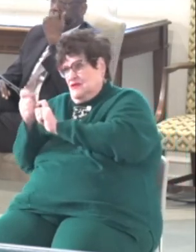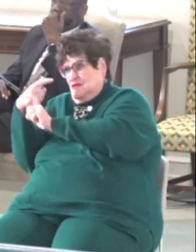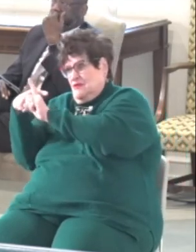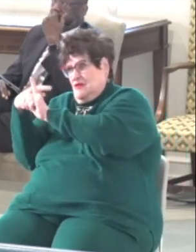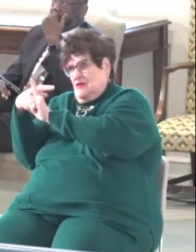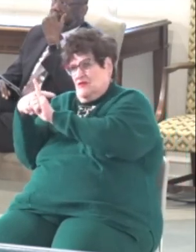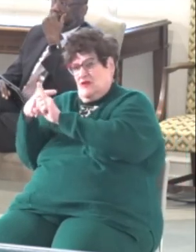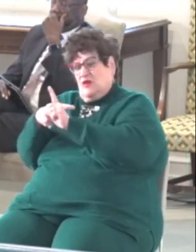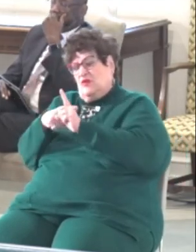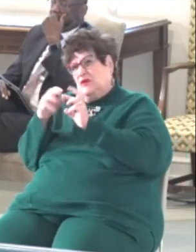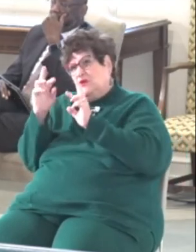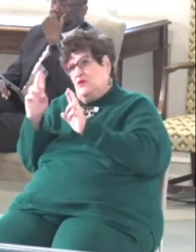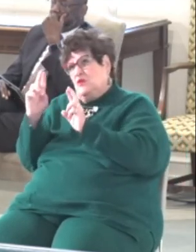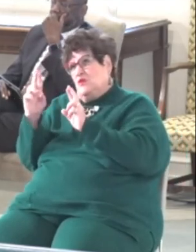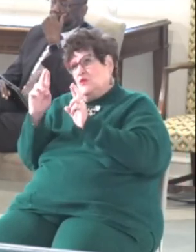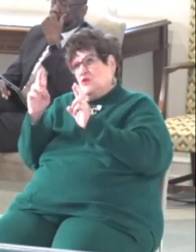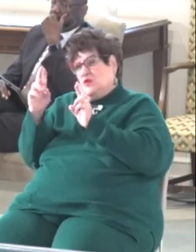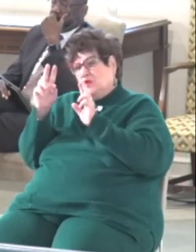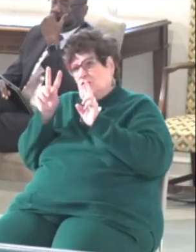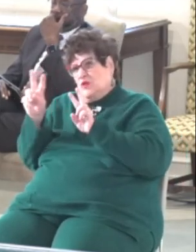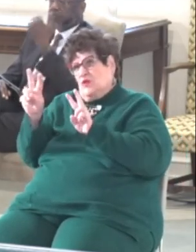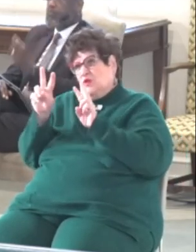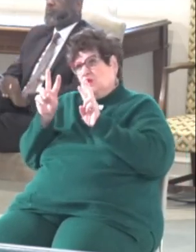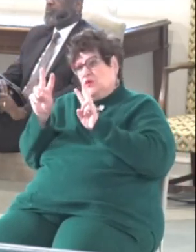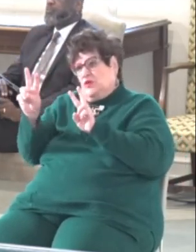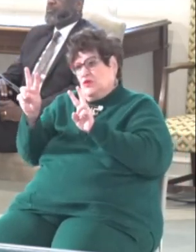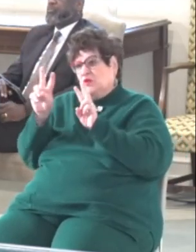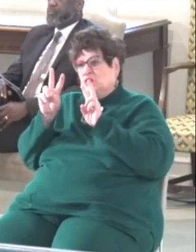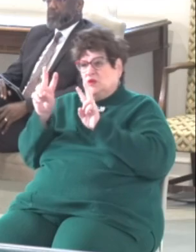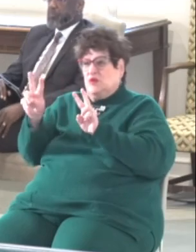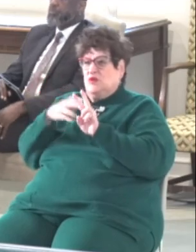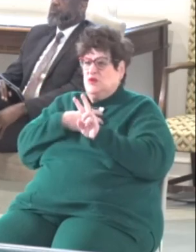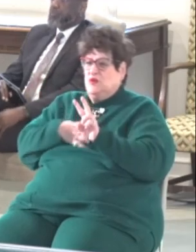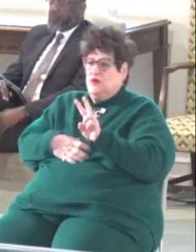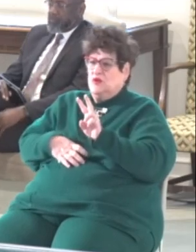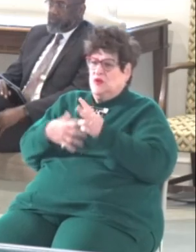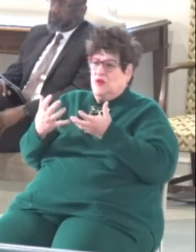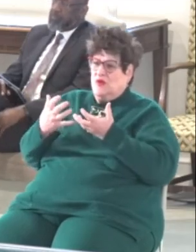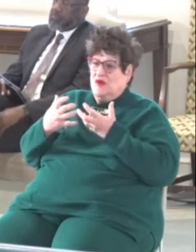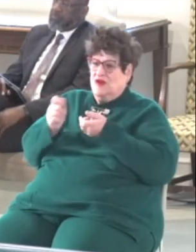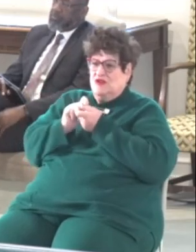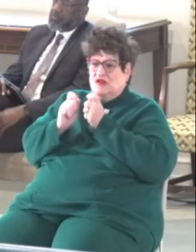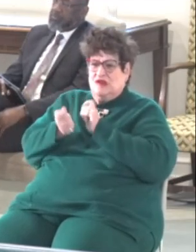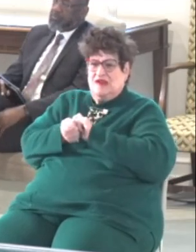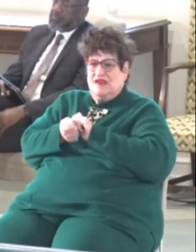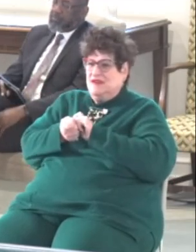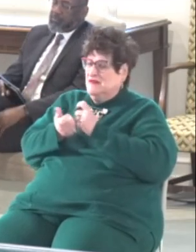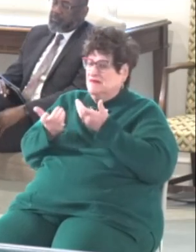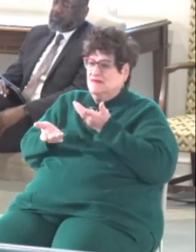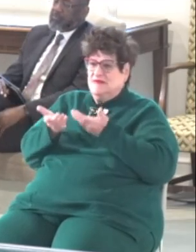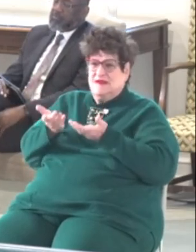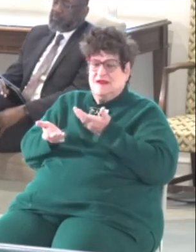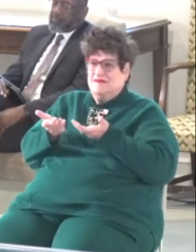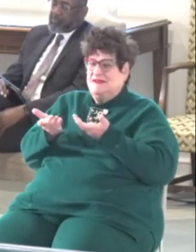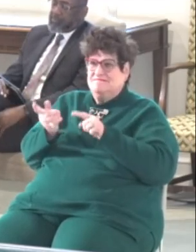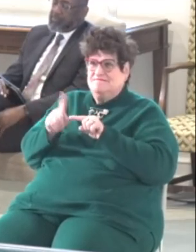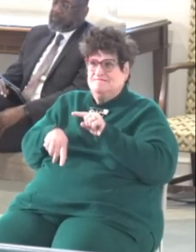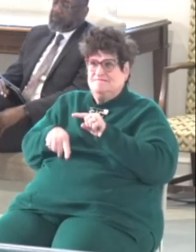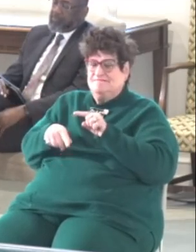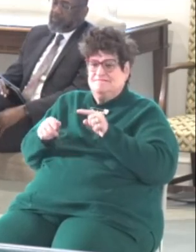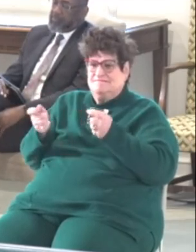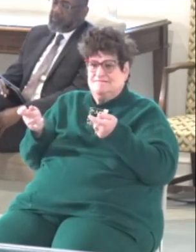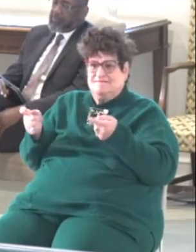realize the hope that we so desperately want may not or cannot